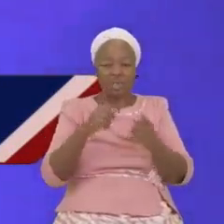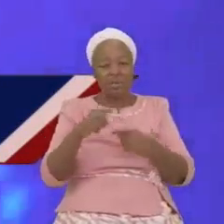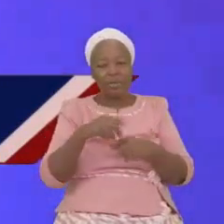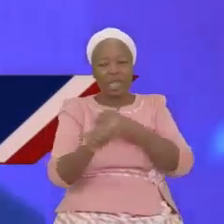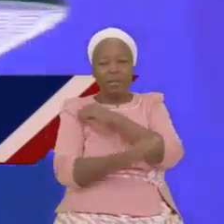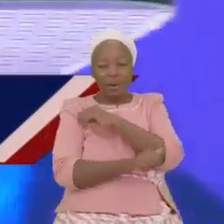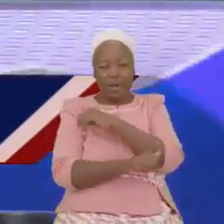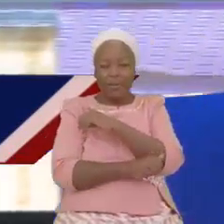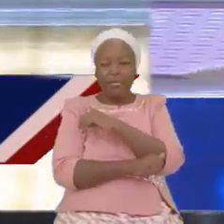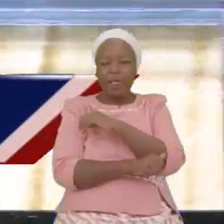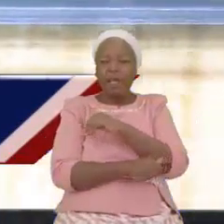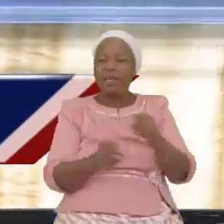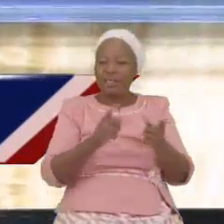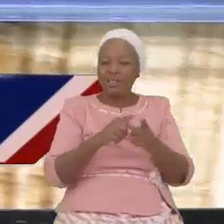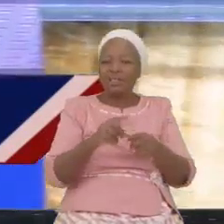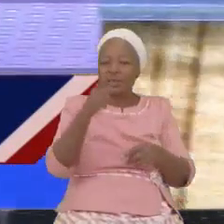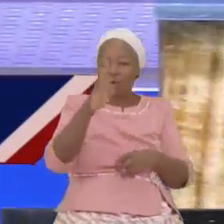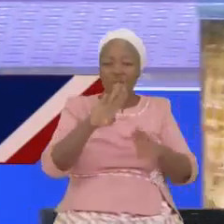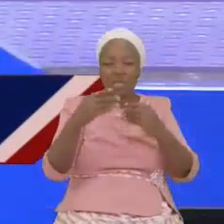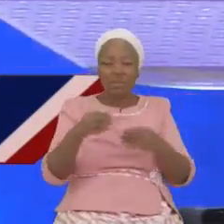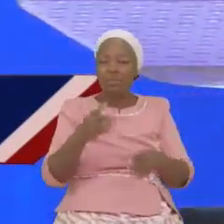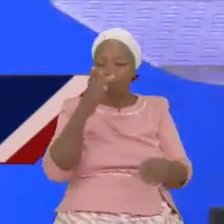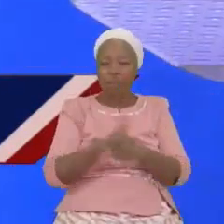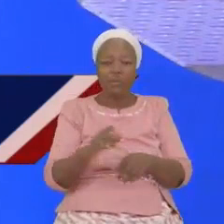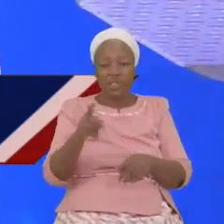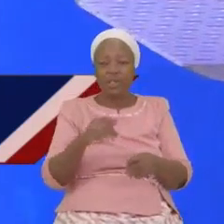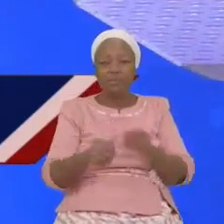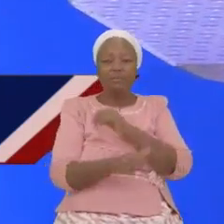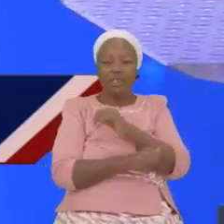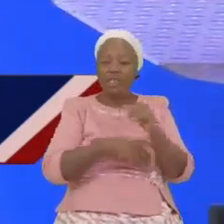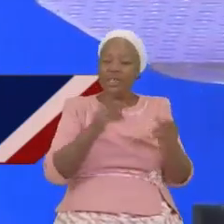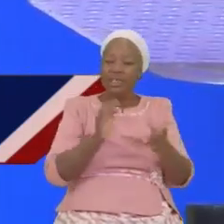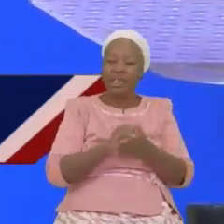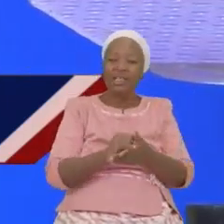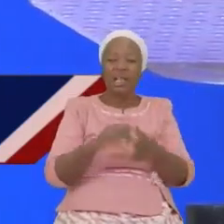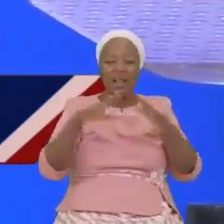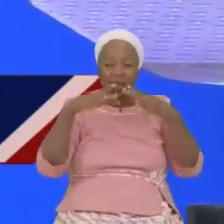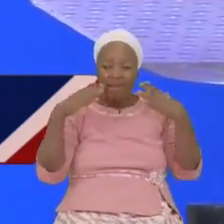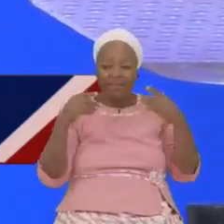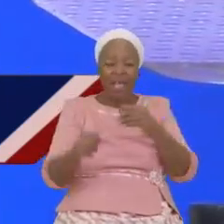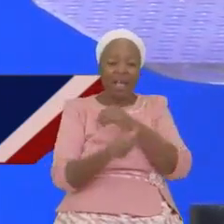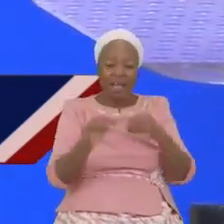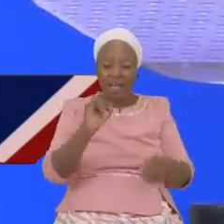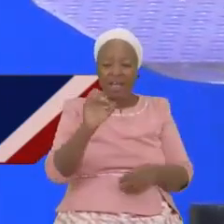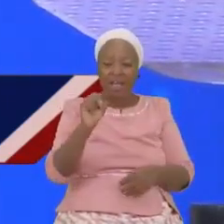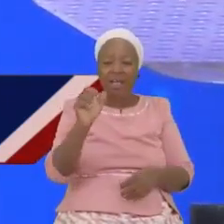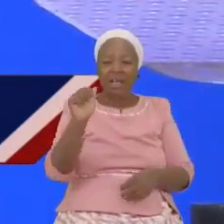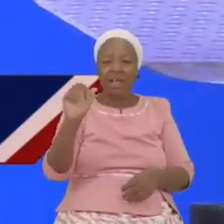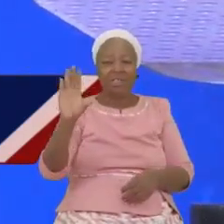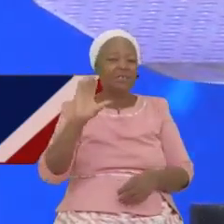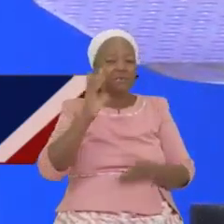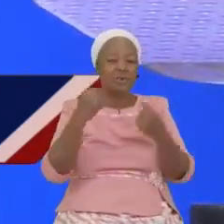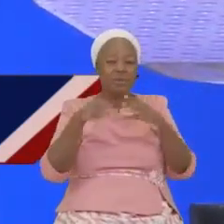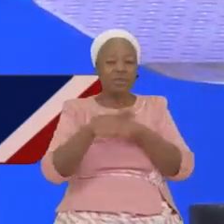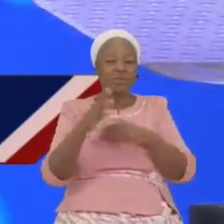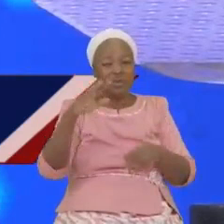God promised him that laughter, Isaac, will come into his life through Sarah.